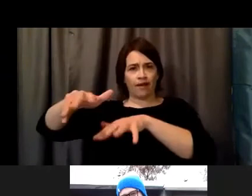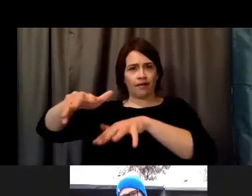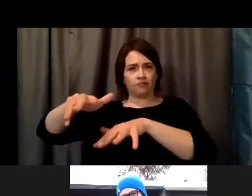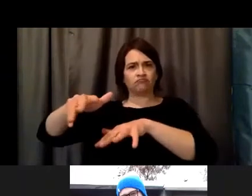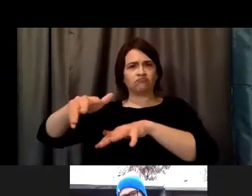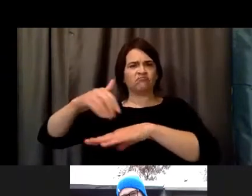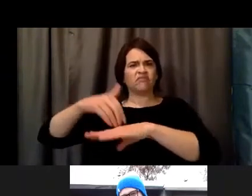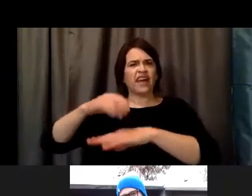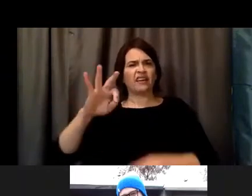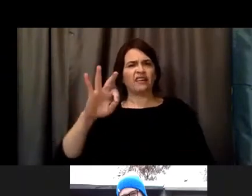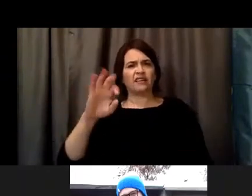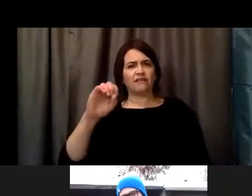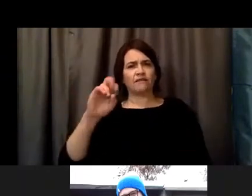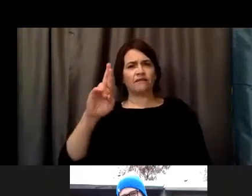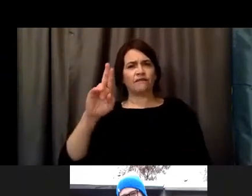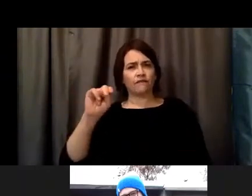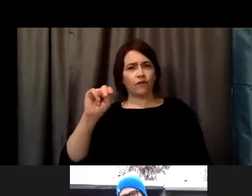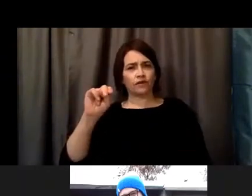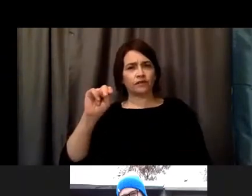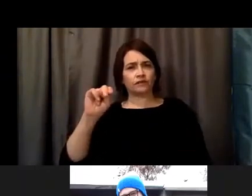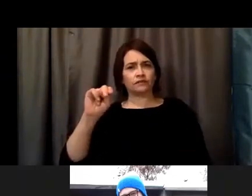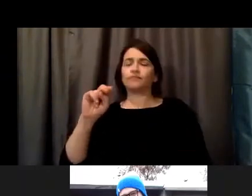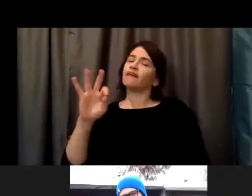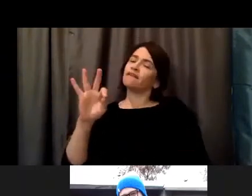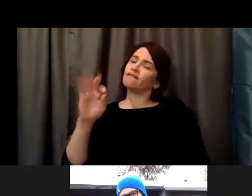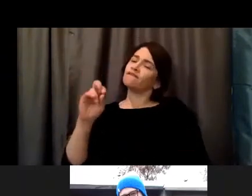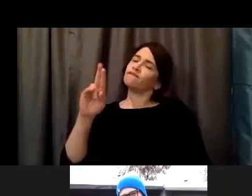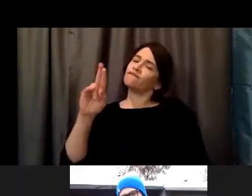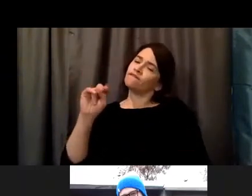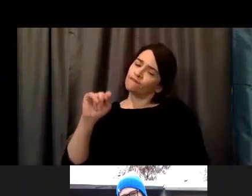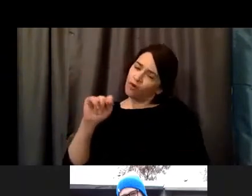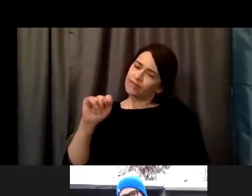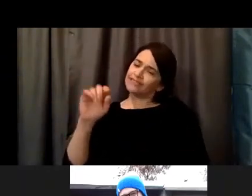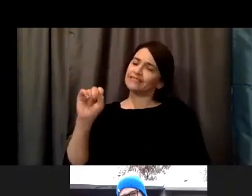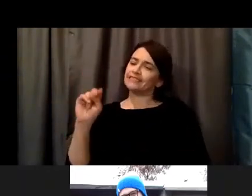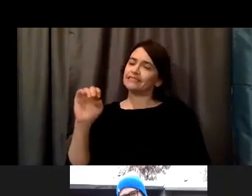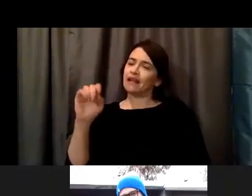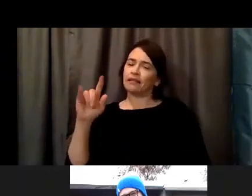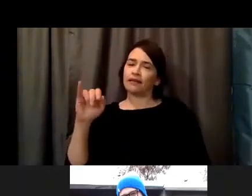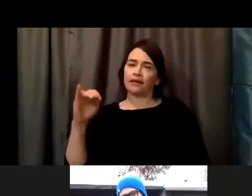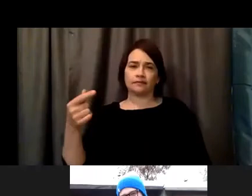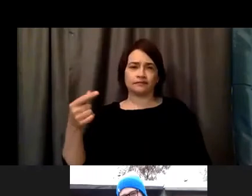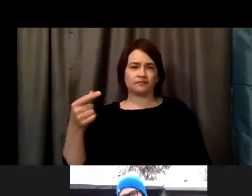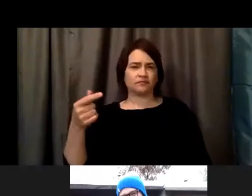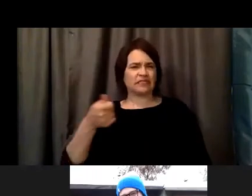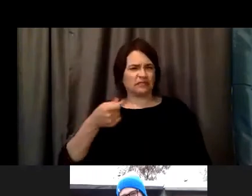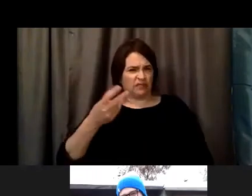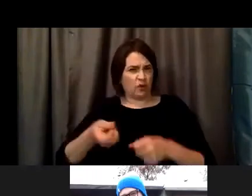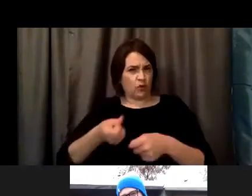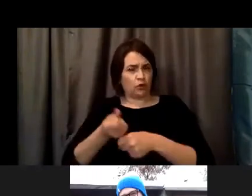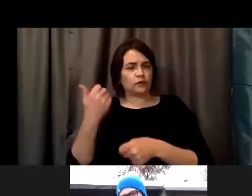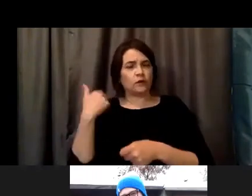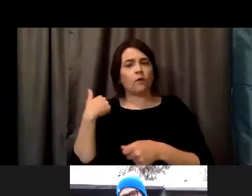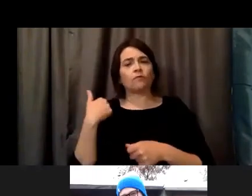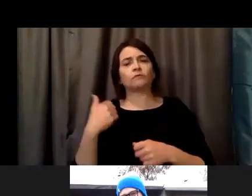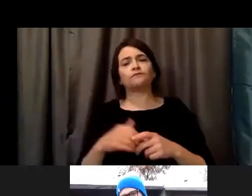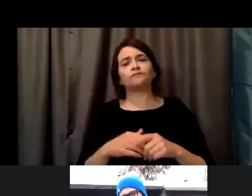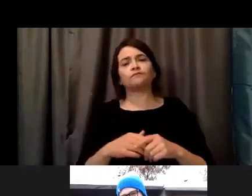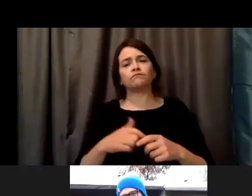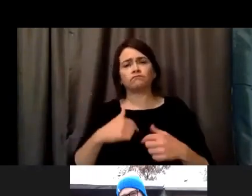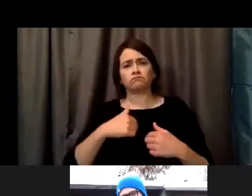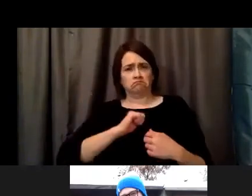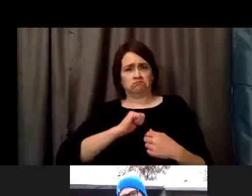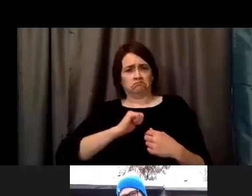Every year we would take our group of Southeast Asians, not just the Cambodians, and myself, even though I'm not a veteran, I